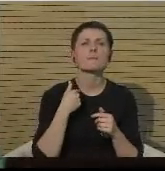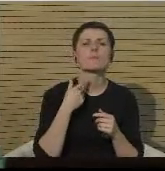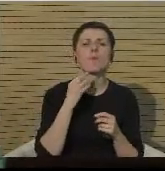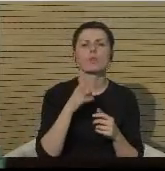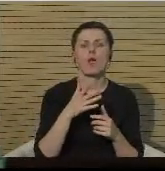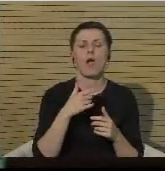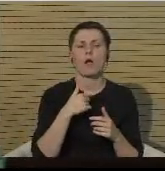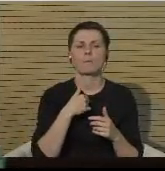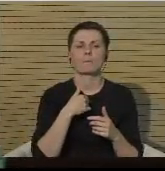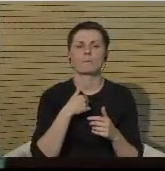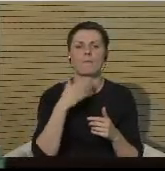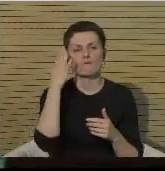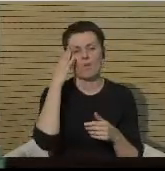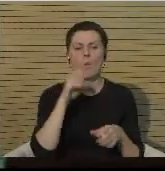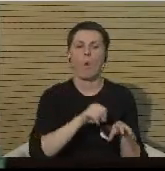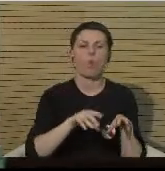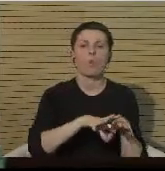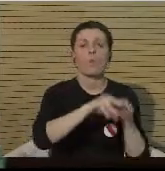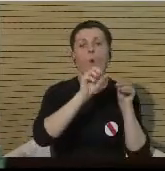Oris gave us topics,